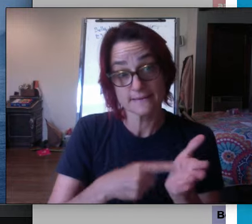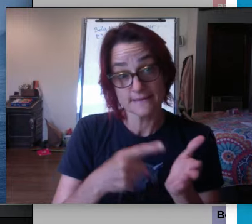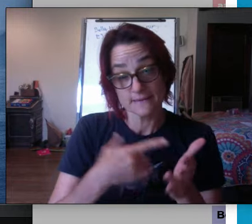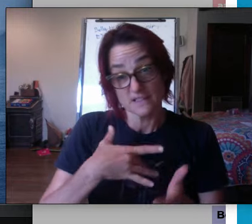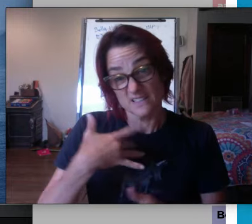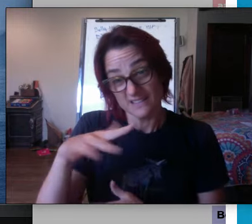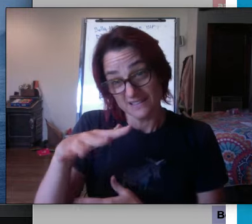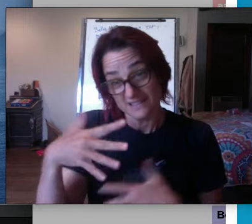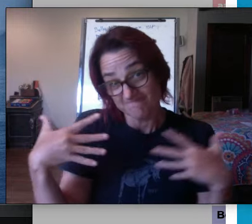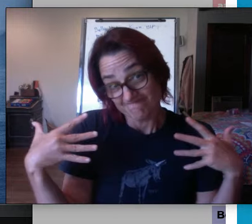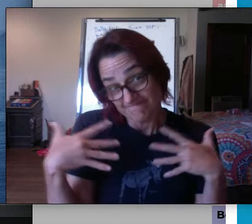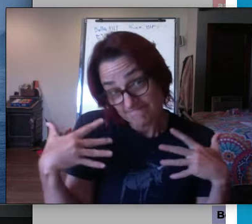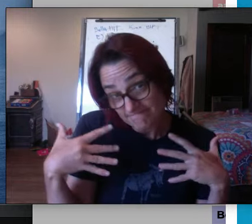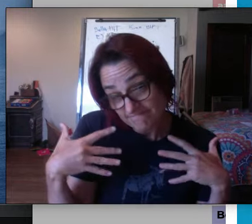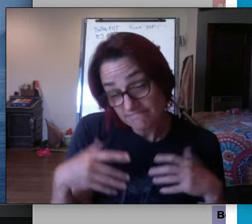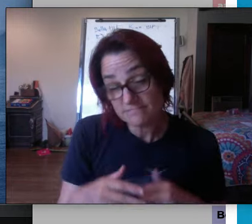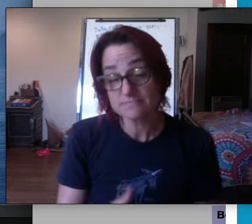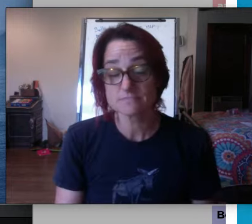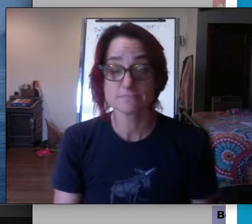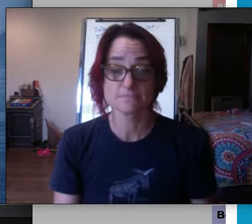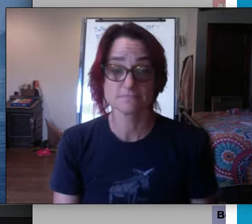Sometimes I feel kind of scared.